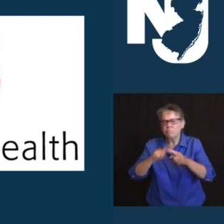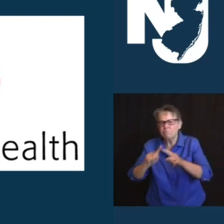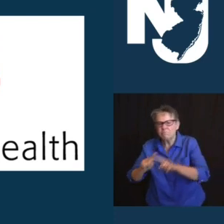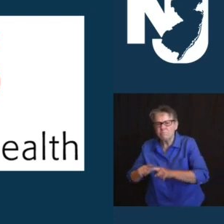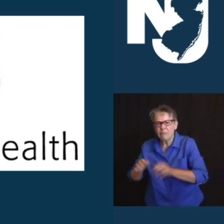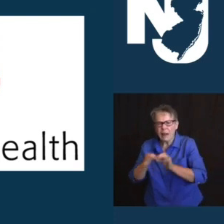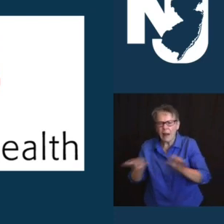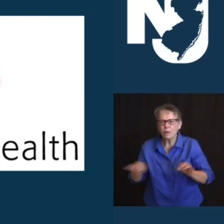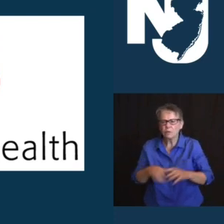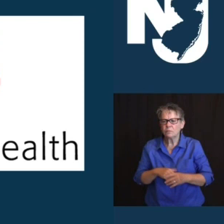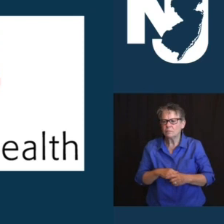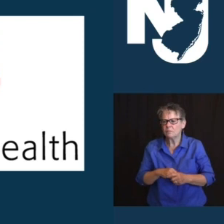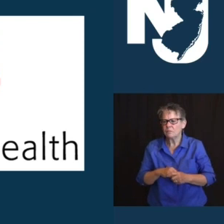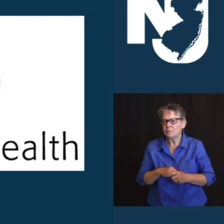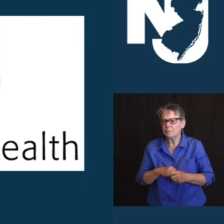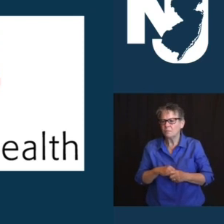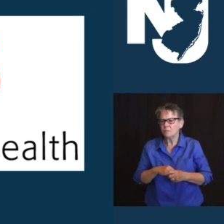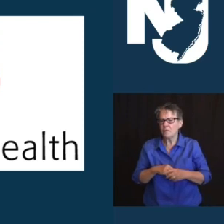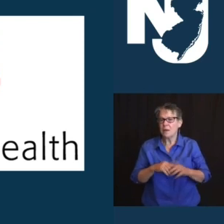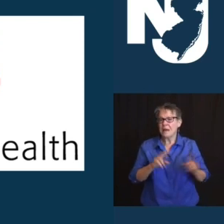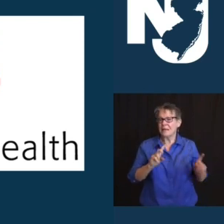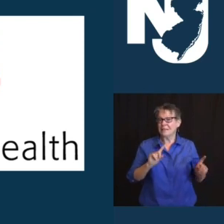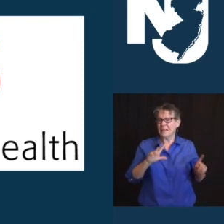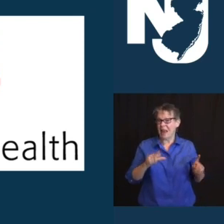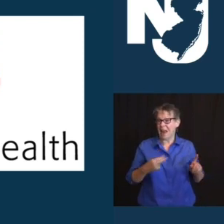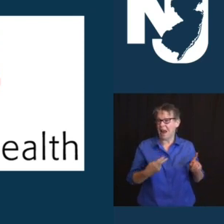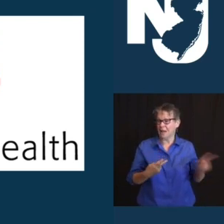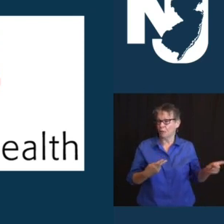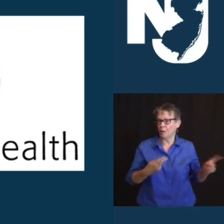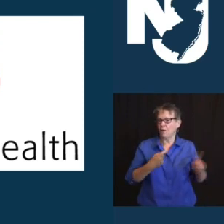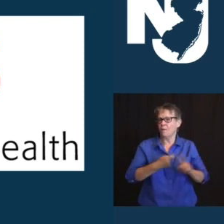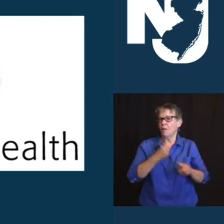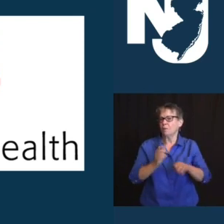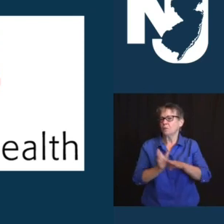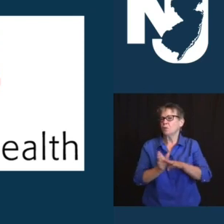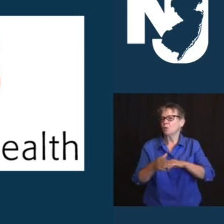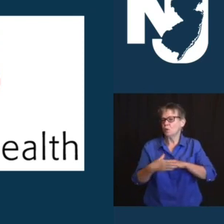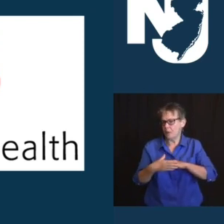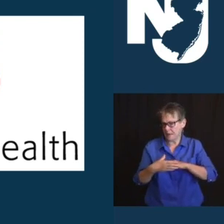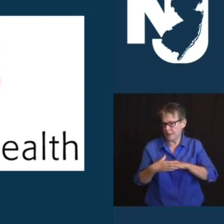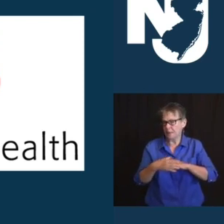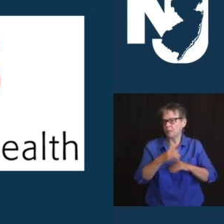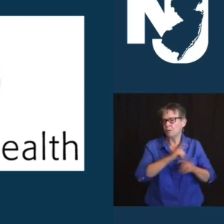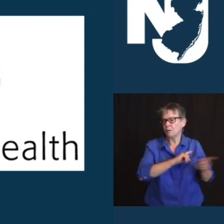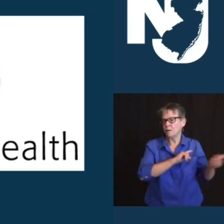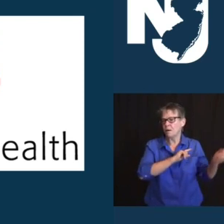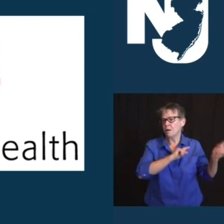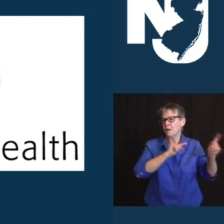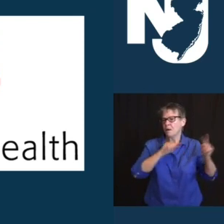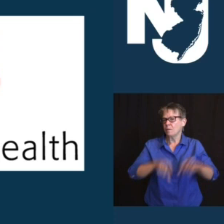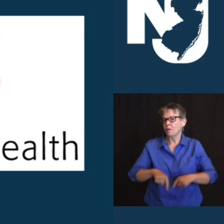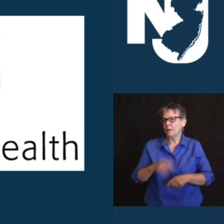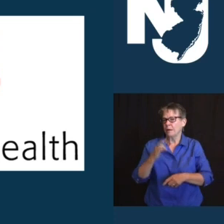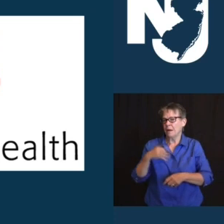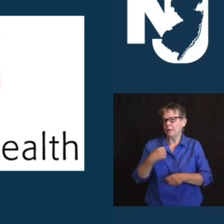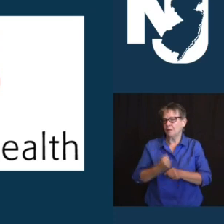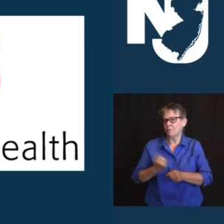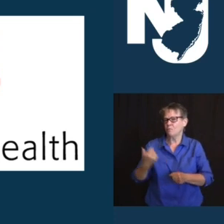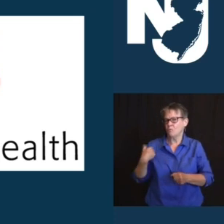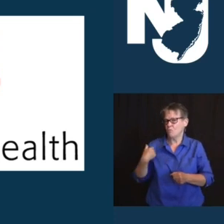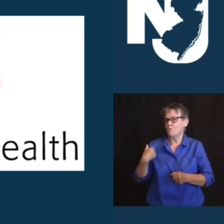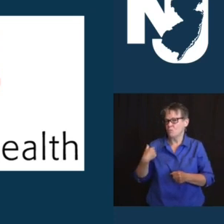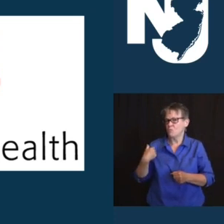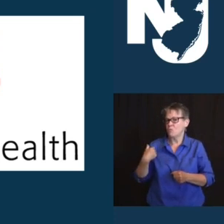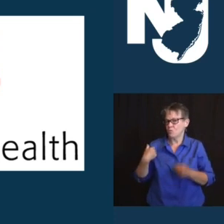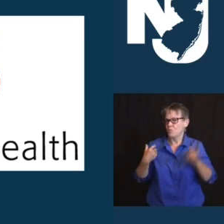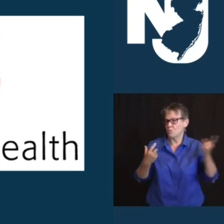ago. Deandra, do I have that right? She is and we met, I believe, when AAUP endorsed me, I recall, right? She is an